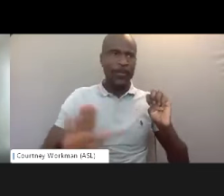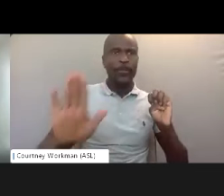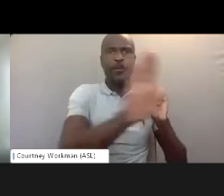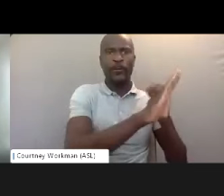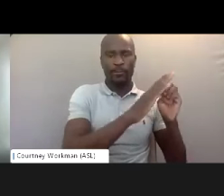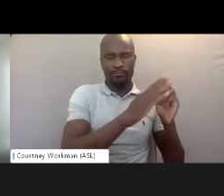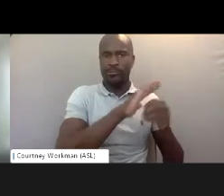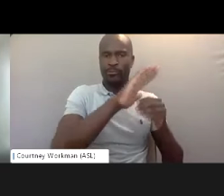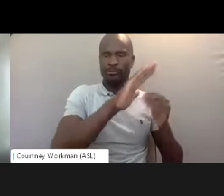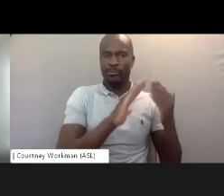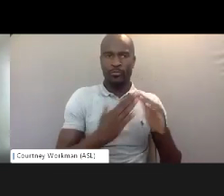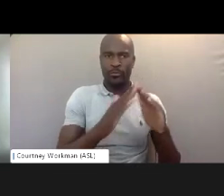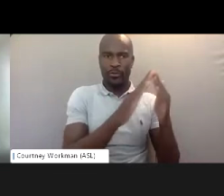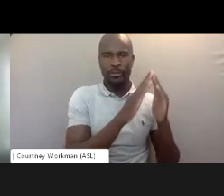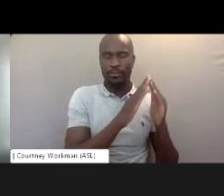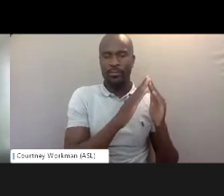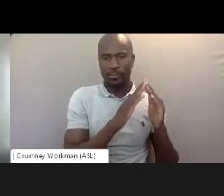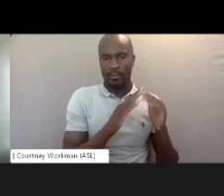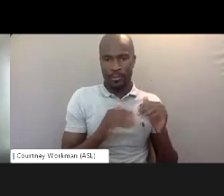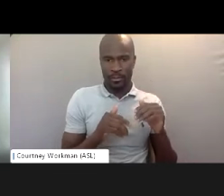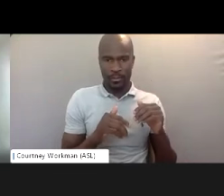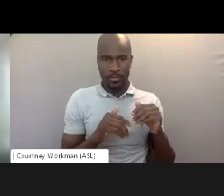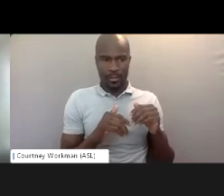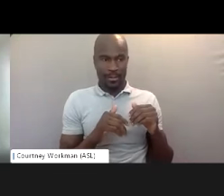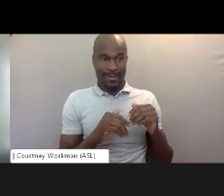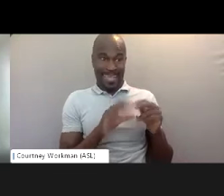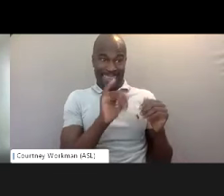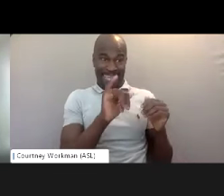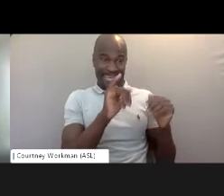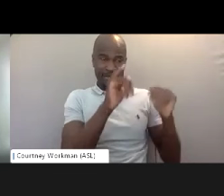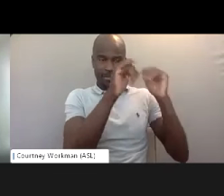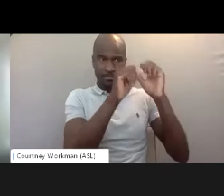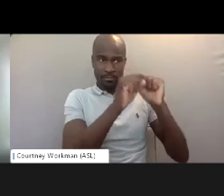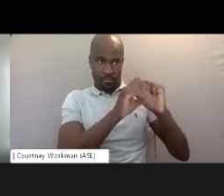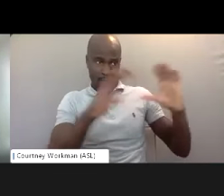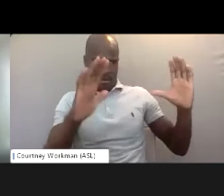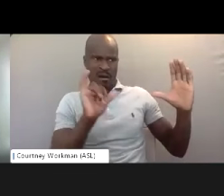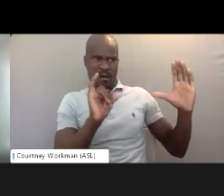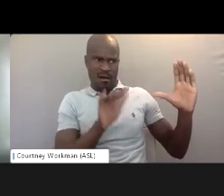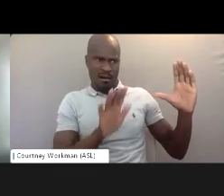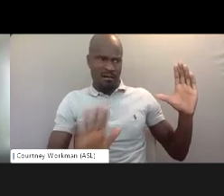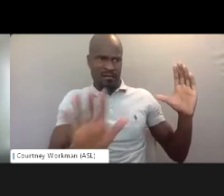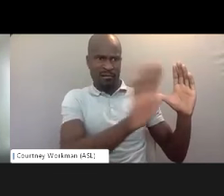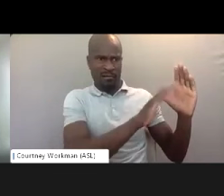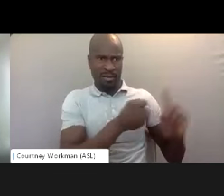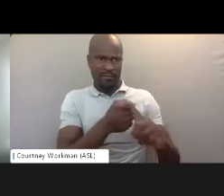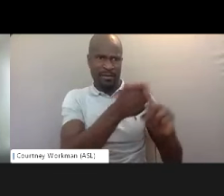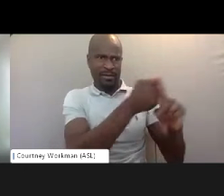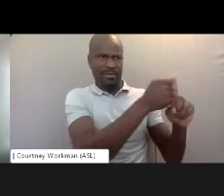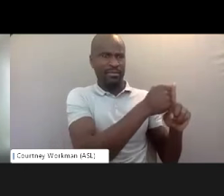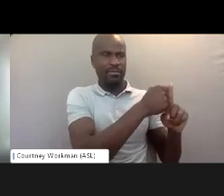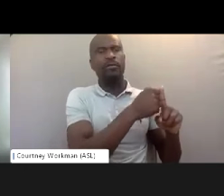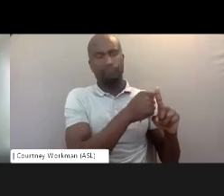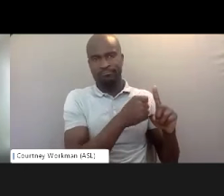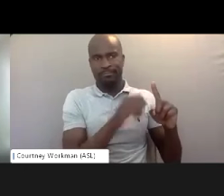and behavioral health and making sure that we're applying that lens to the entire community because it will be a spectrum. Some people in the community